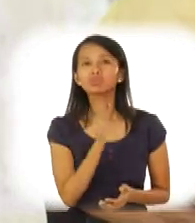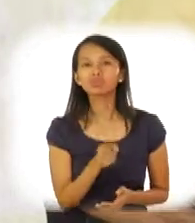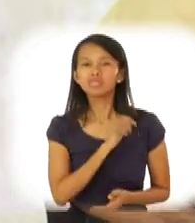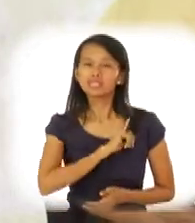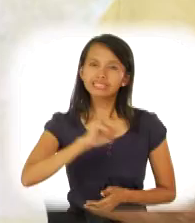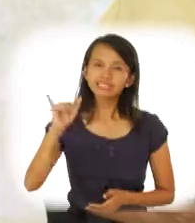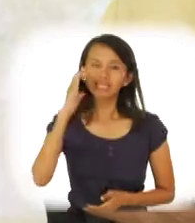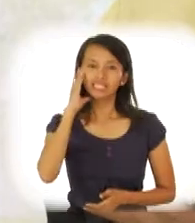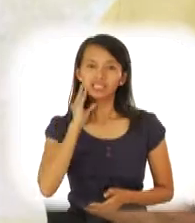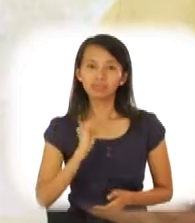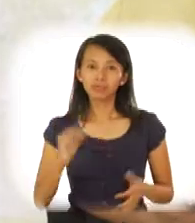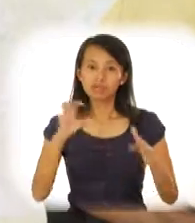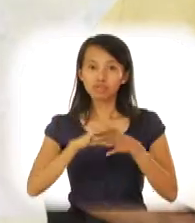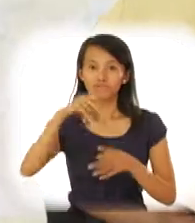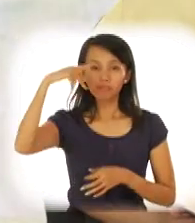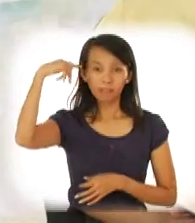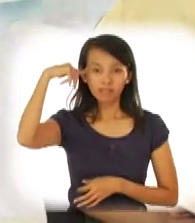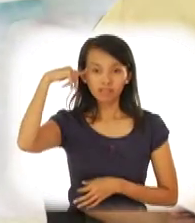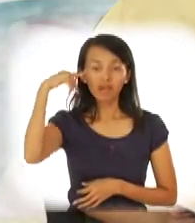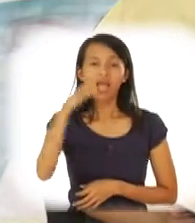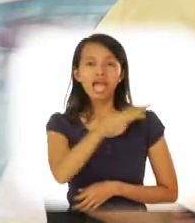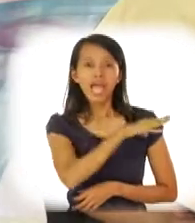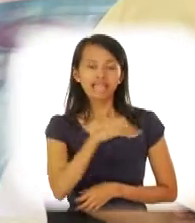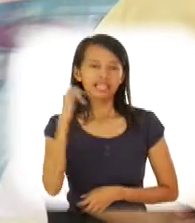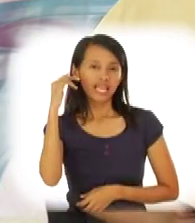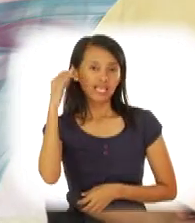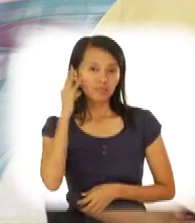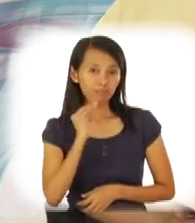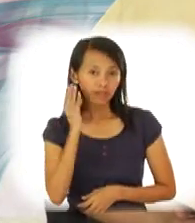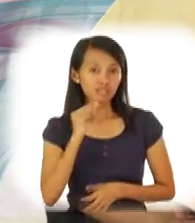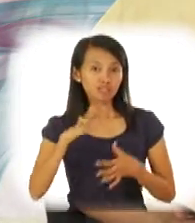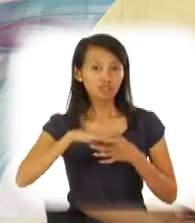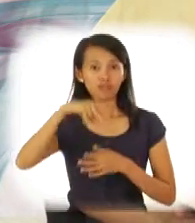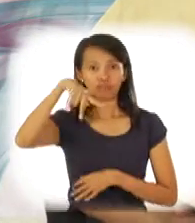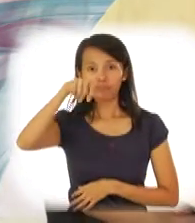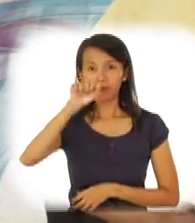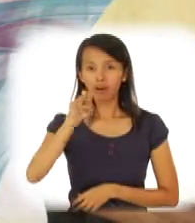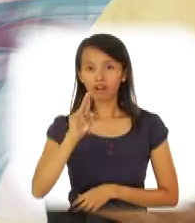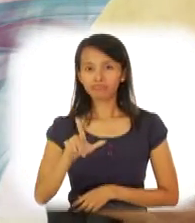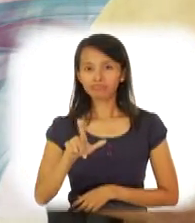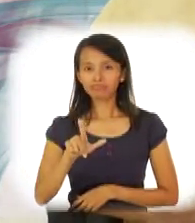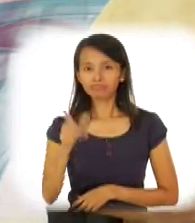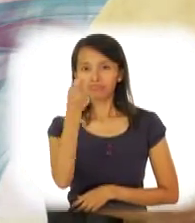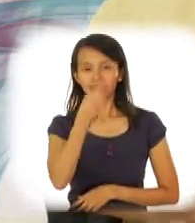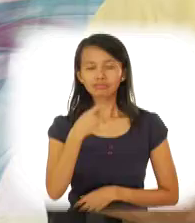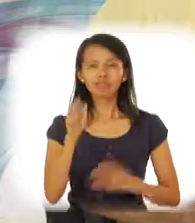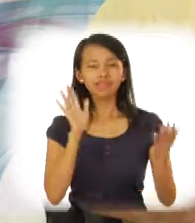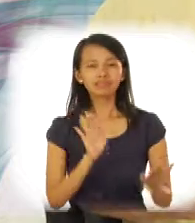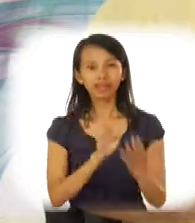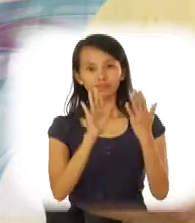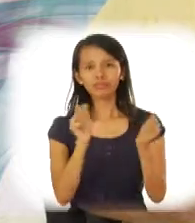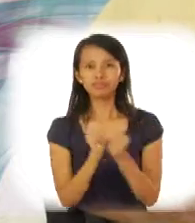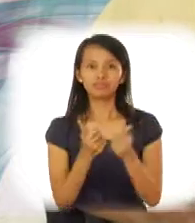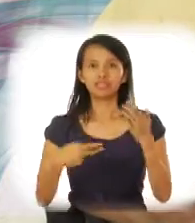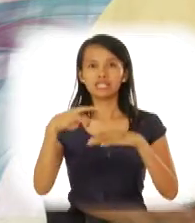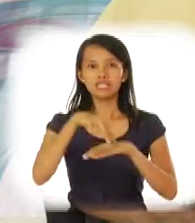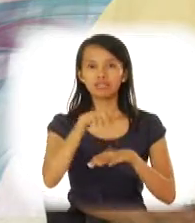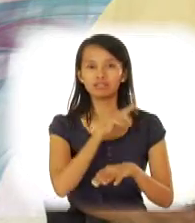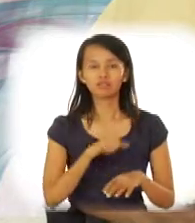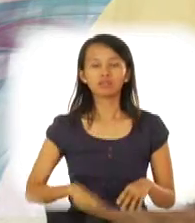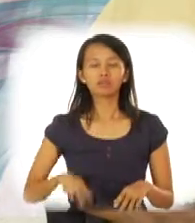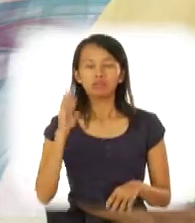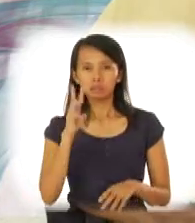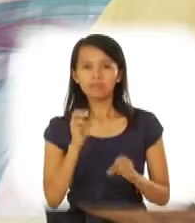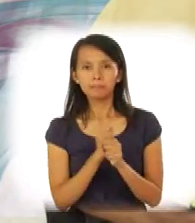not true. Just like the experience of Peter and the experience of Paul, the encounter with the risen